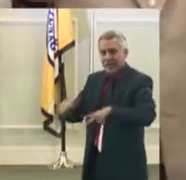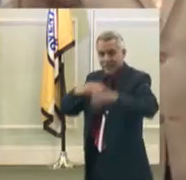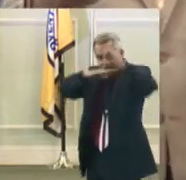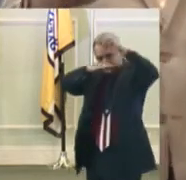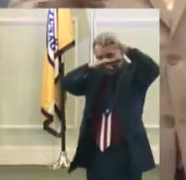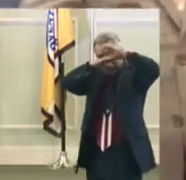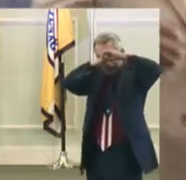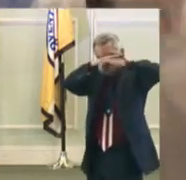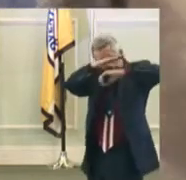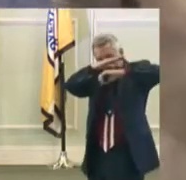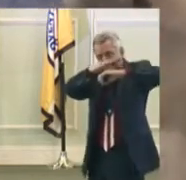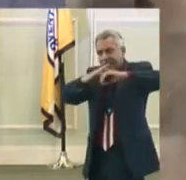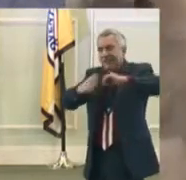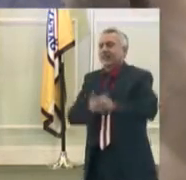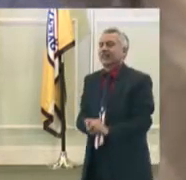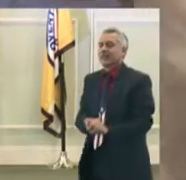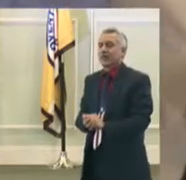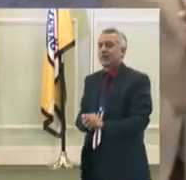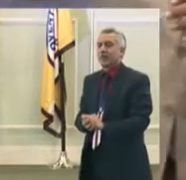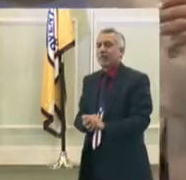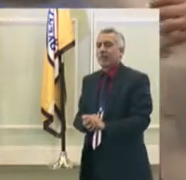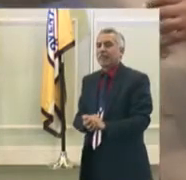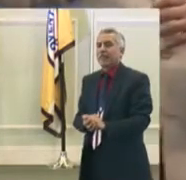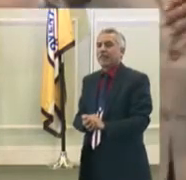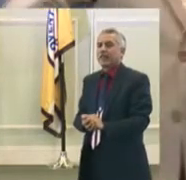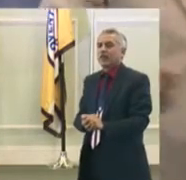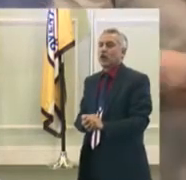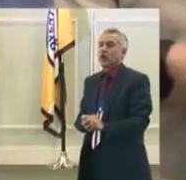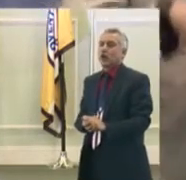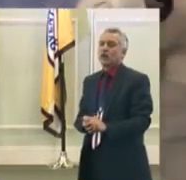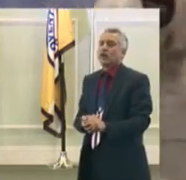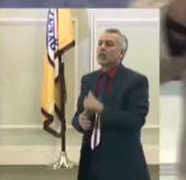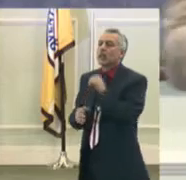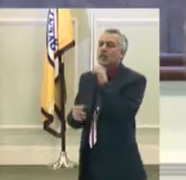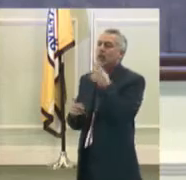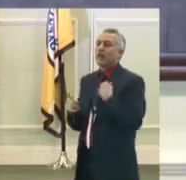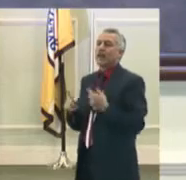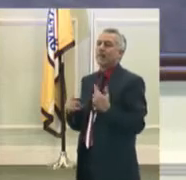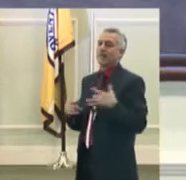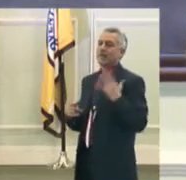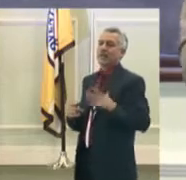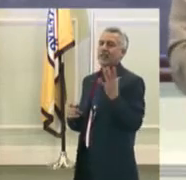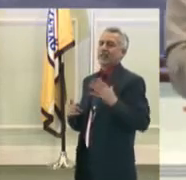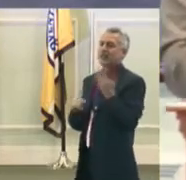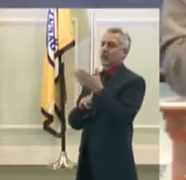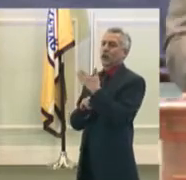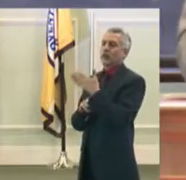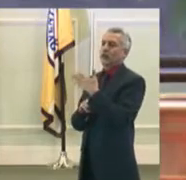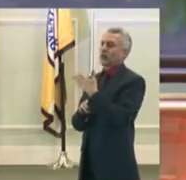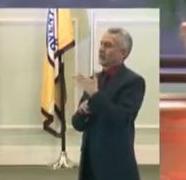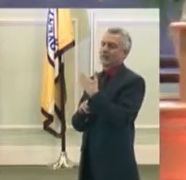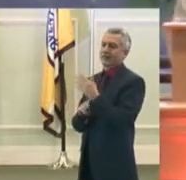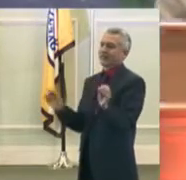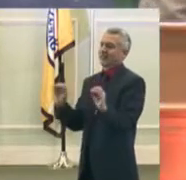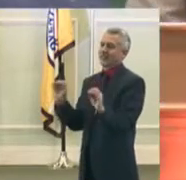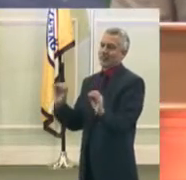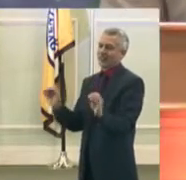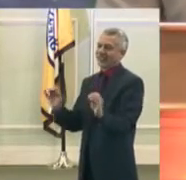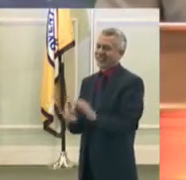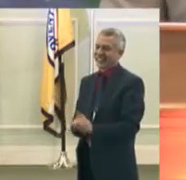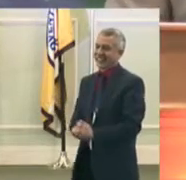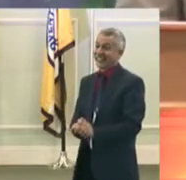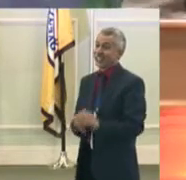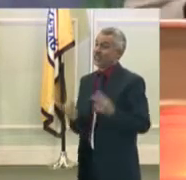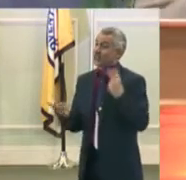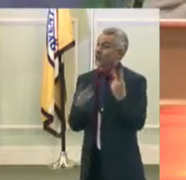was compartmentalized. You didn't have, like, everybody didn't have their own room and TV and all that stuff. So it was a bit of a stressor there.